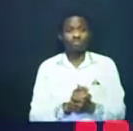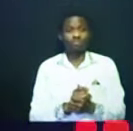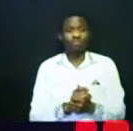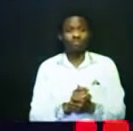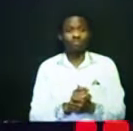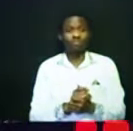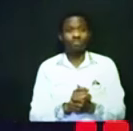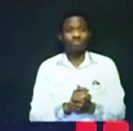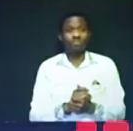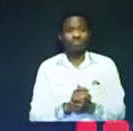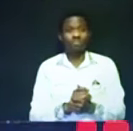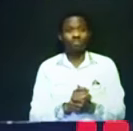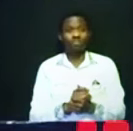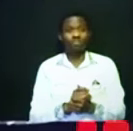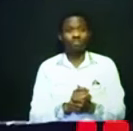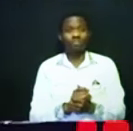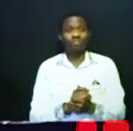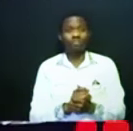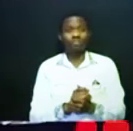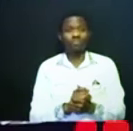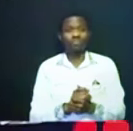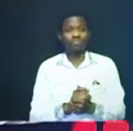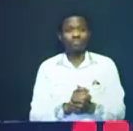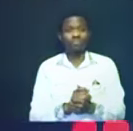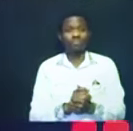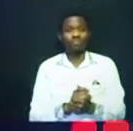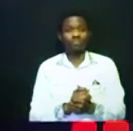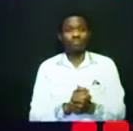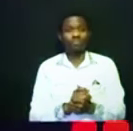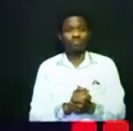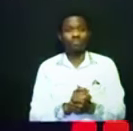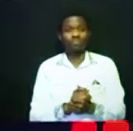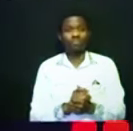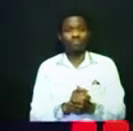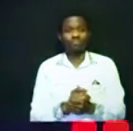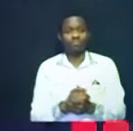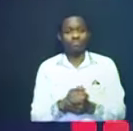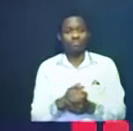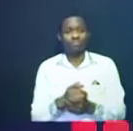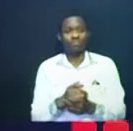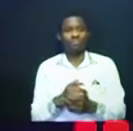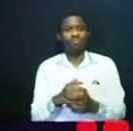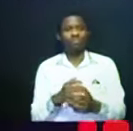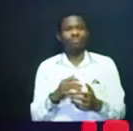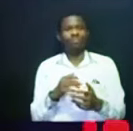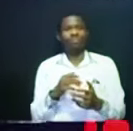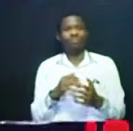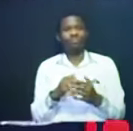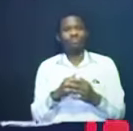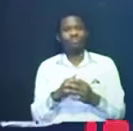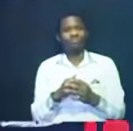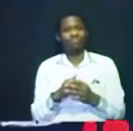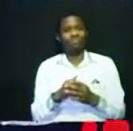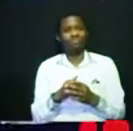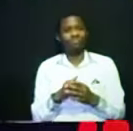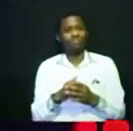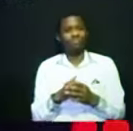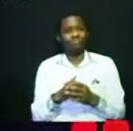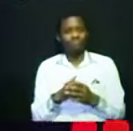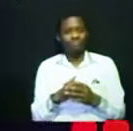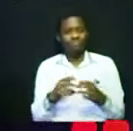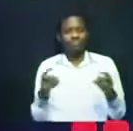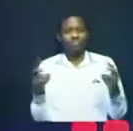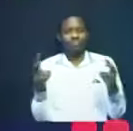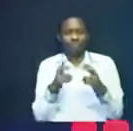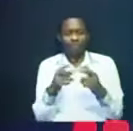onyankopong adinyina sutumfuono ebufwa e ye ding no. So there's a sharp